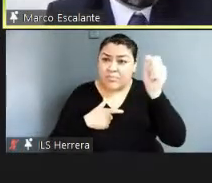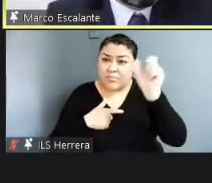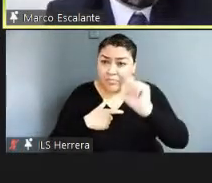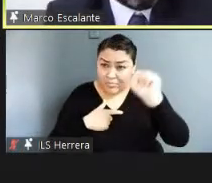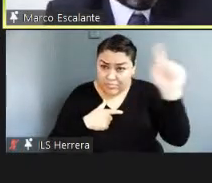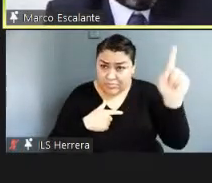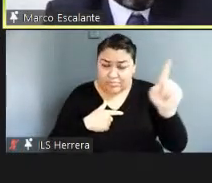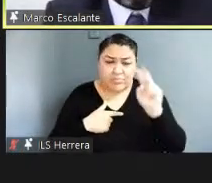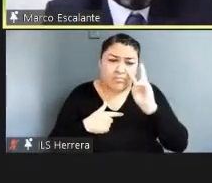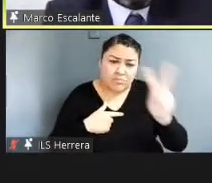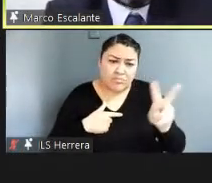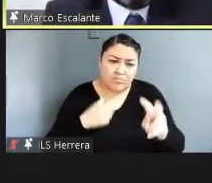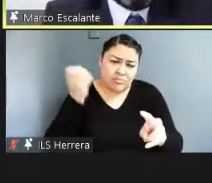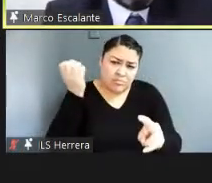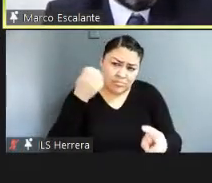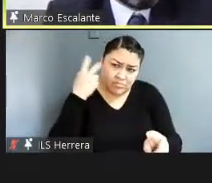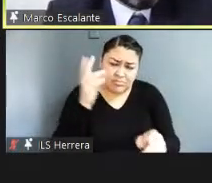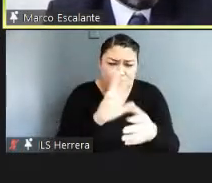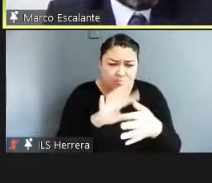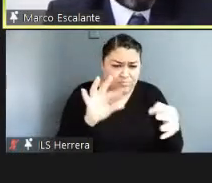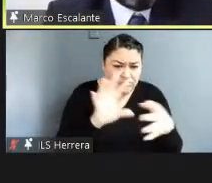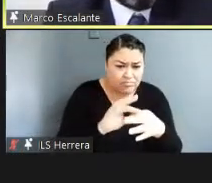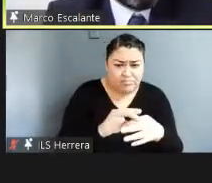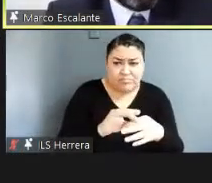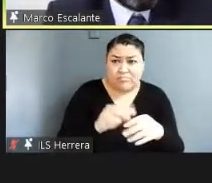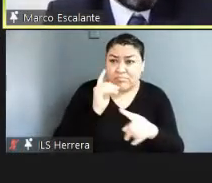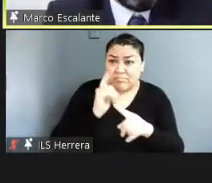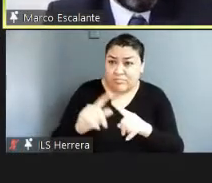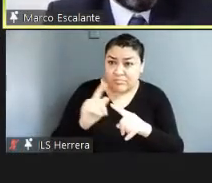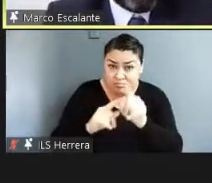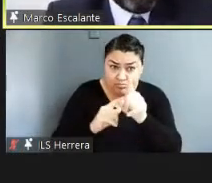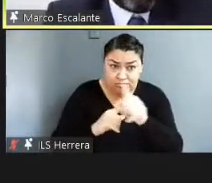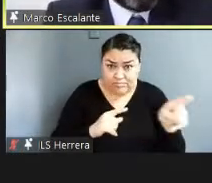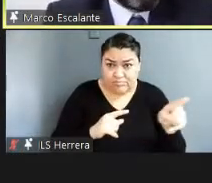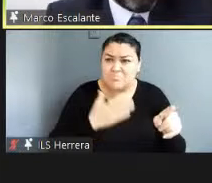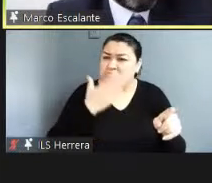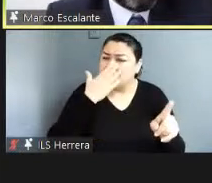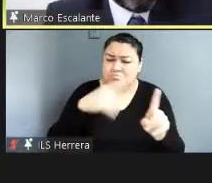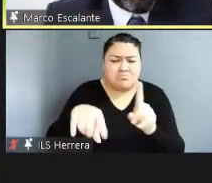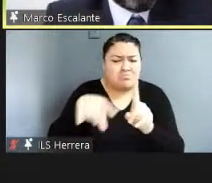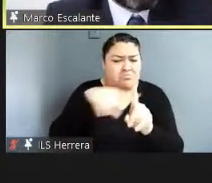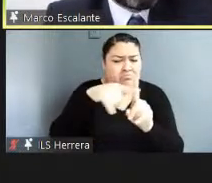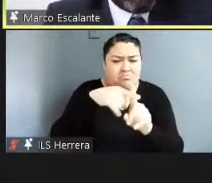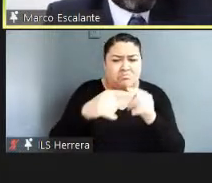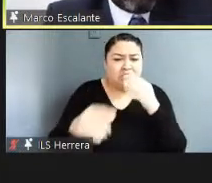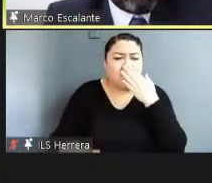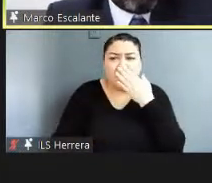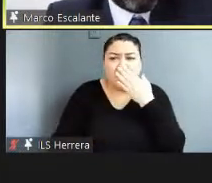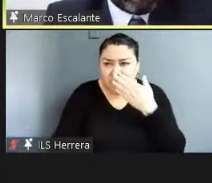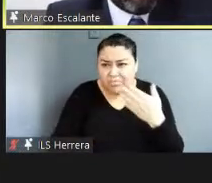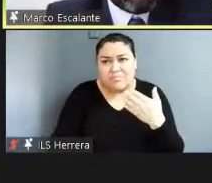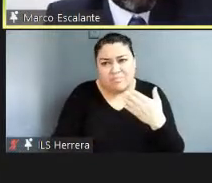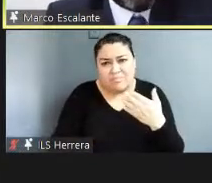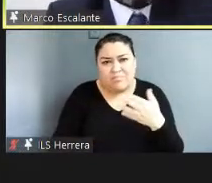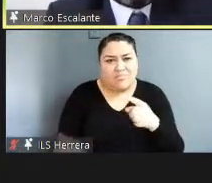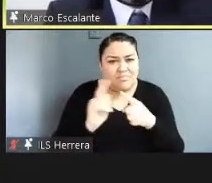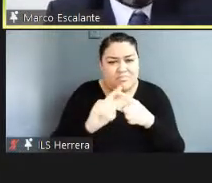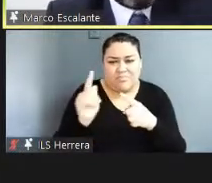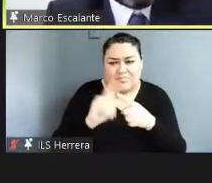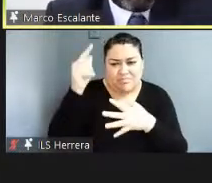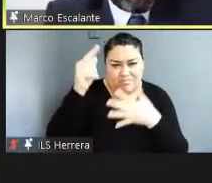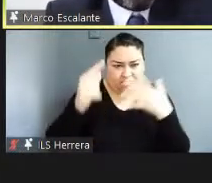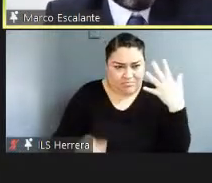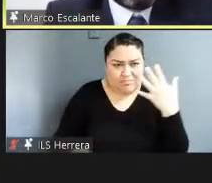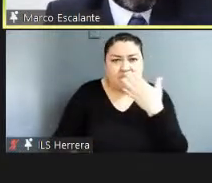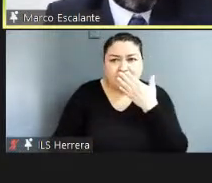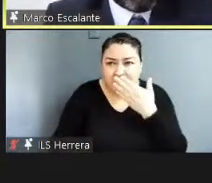computer, we can listen to another healthcare professional teaching us something, or we can participate in forums. This has been something positive,